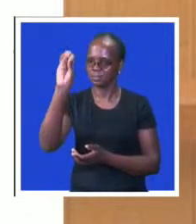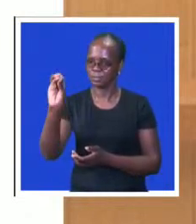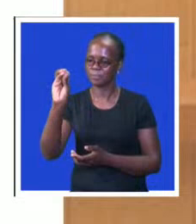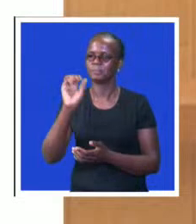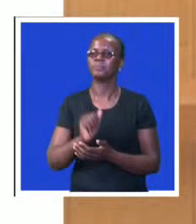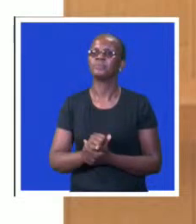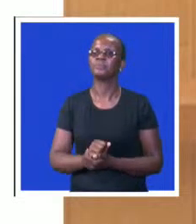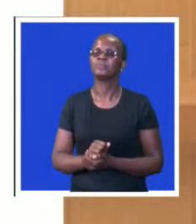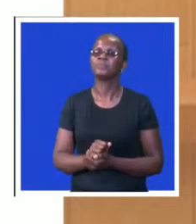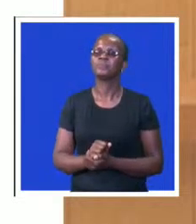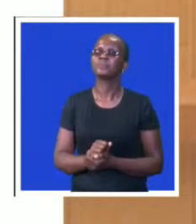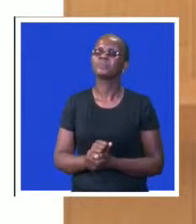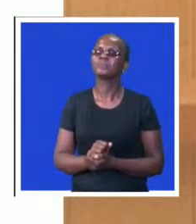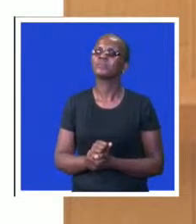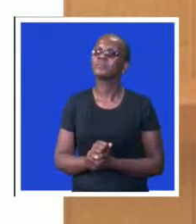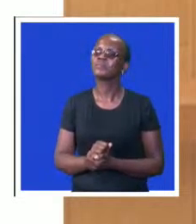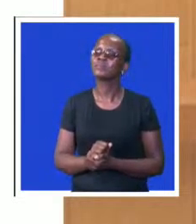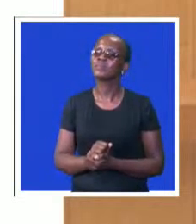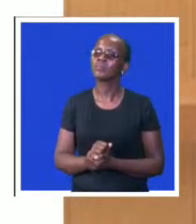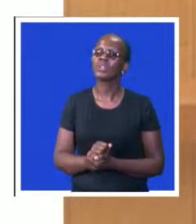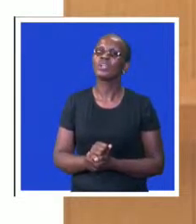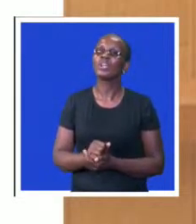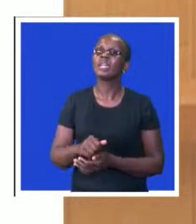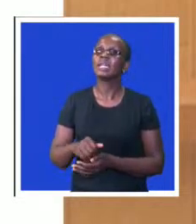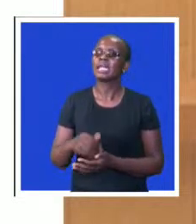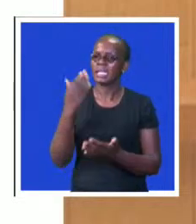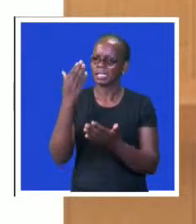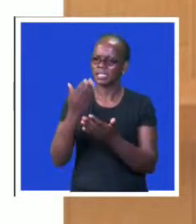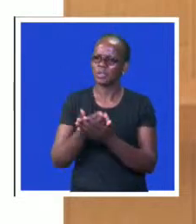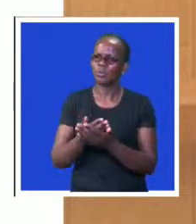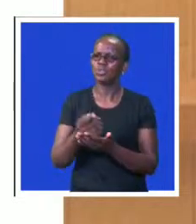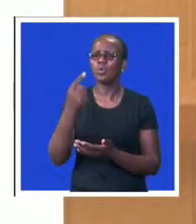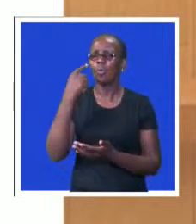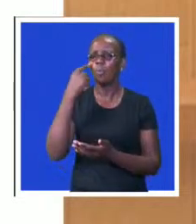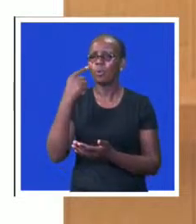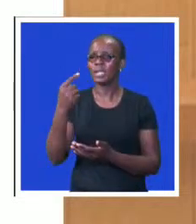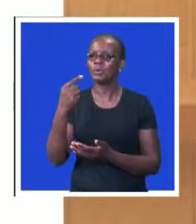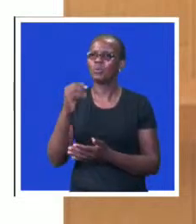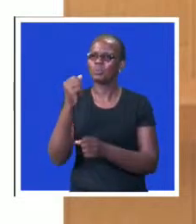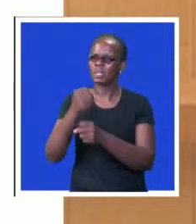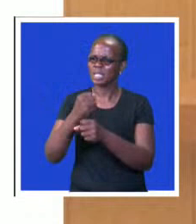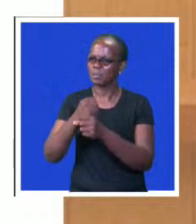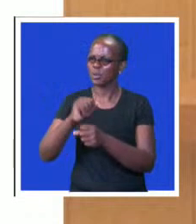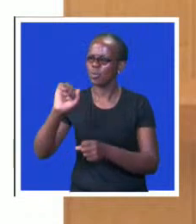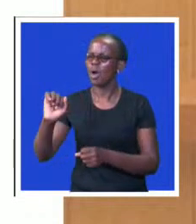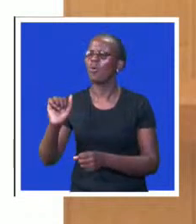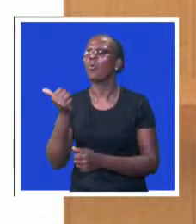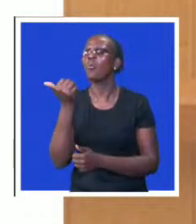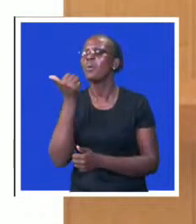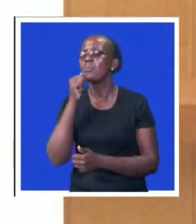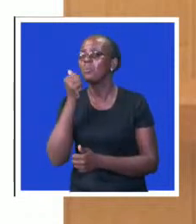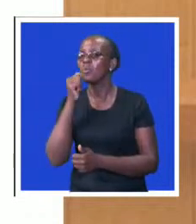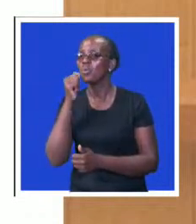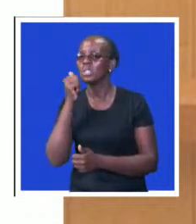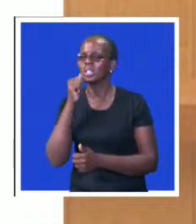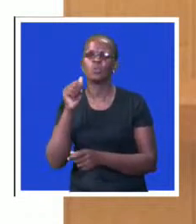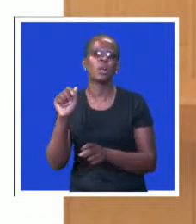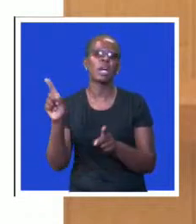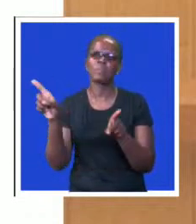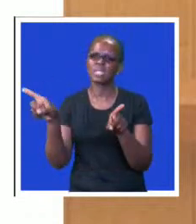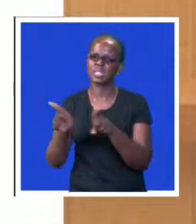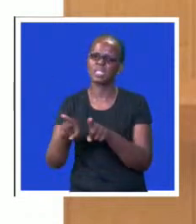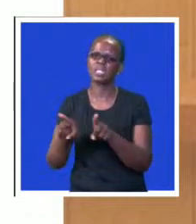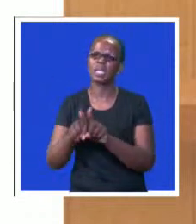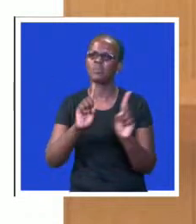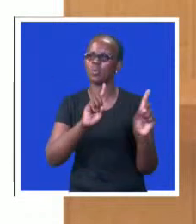Then make sure that your work is not like mine, which is slightly tilted to the side. It should, the